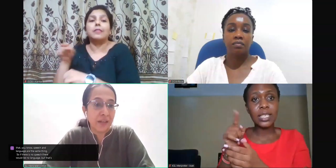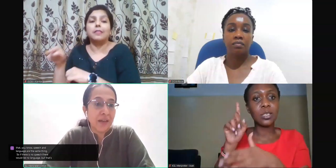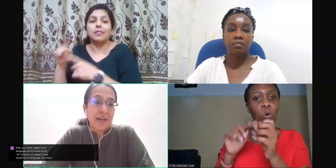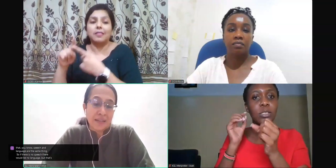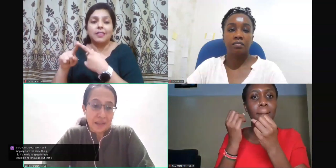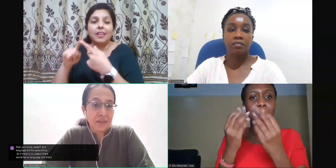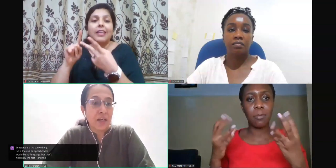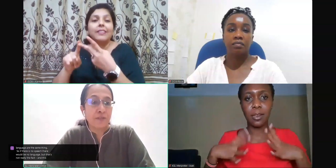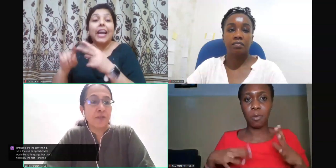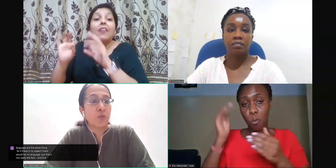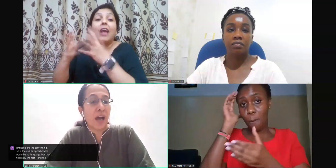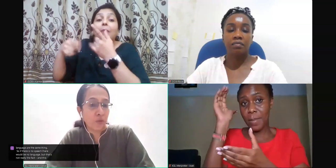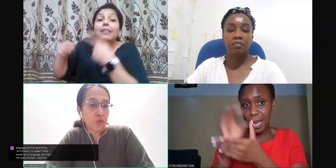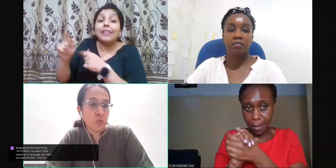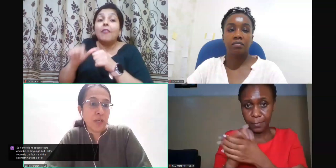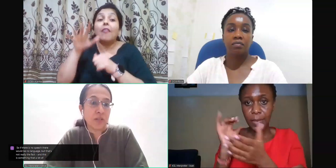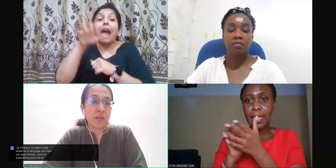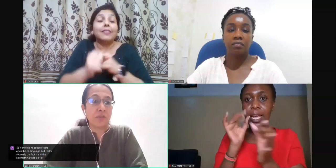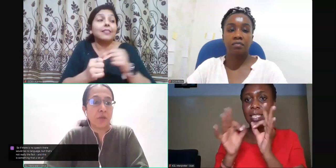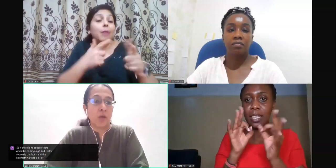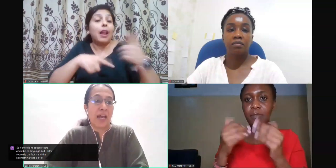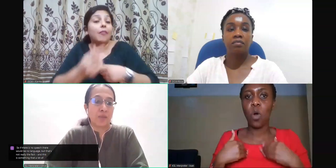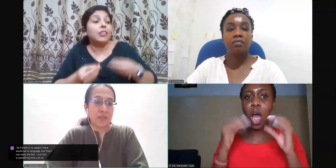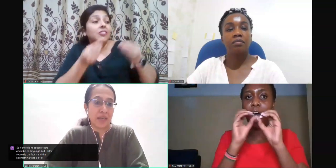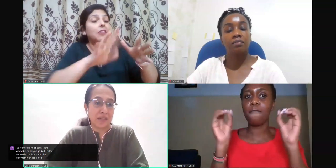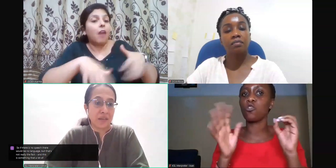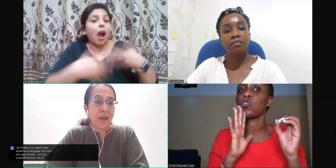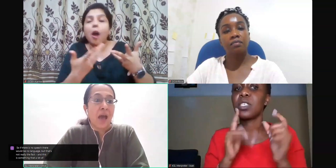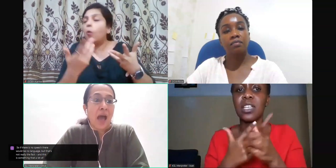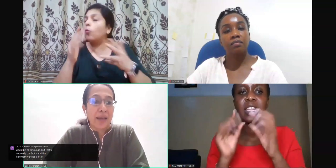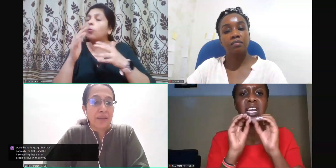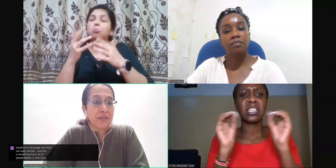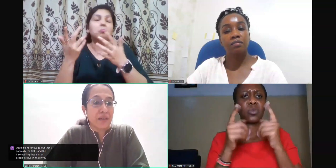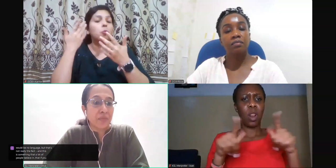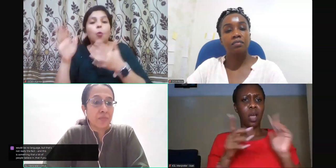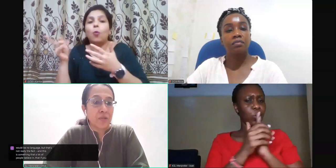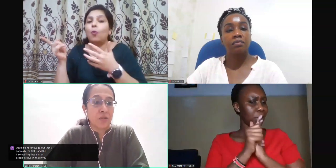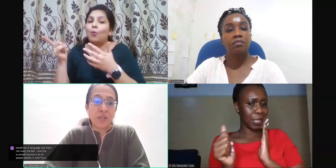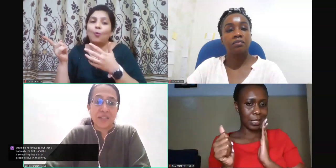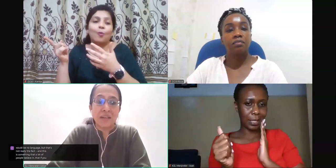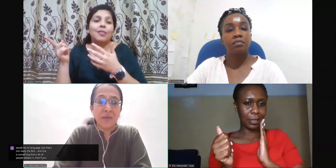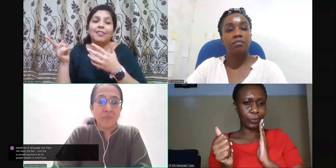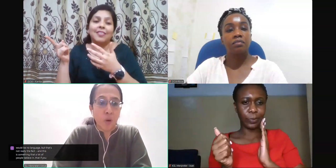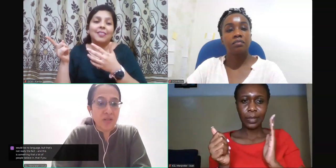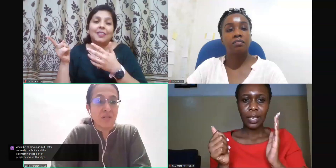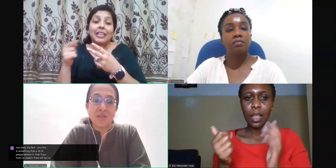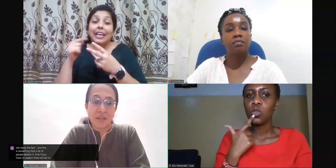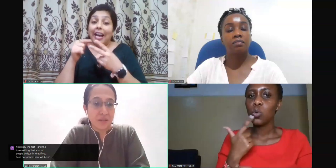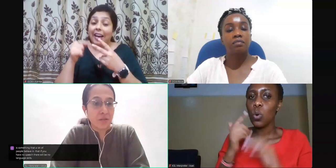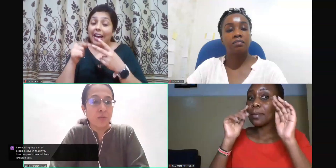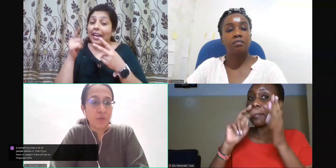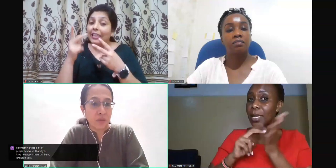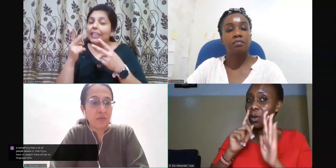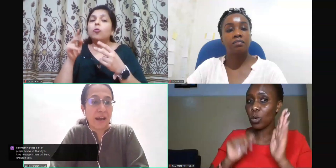believe in, that if you have no speech, there will be no language skills. And so it's really important